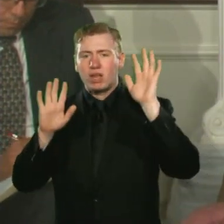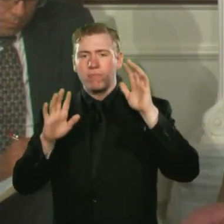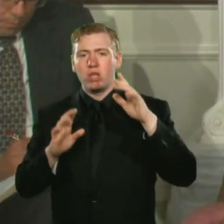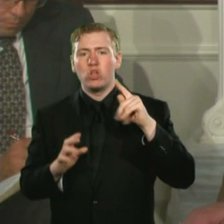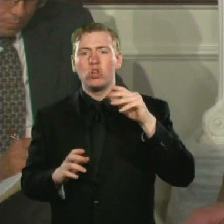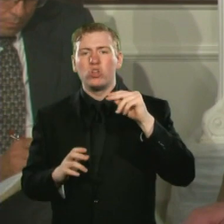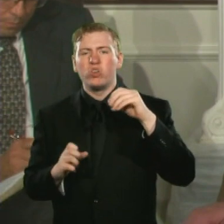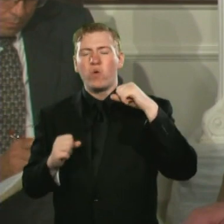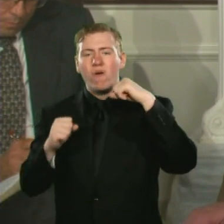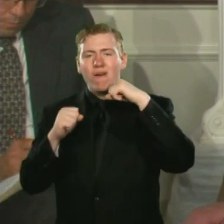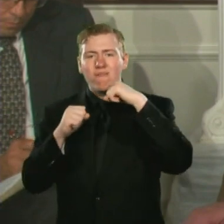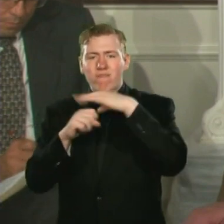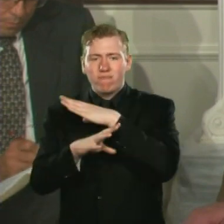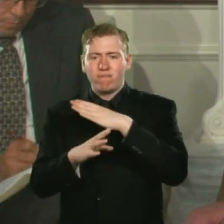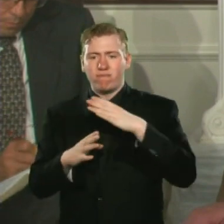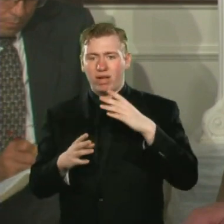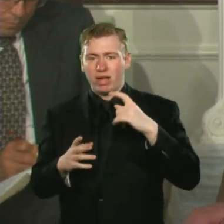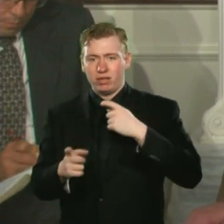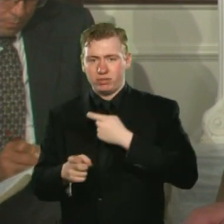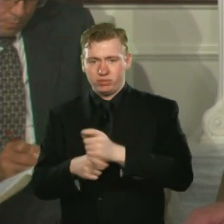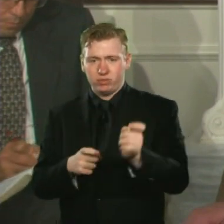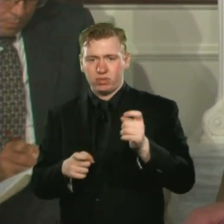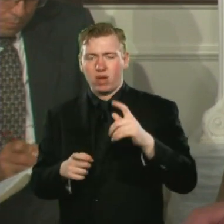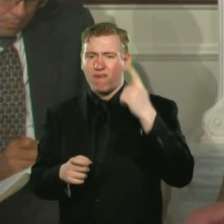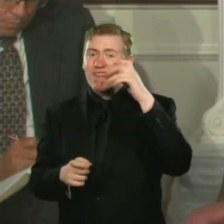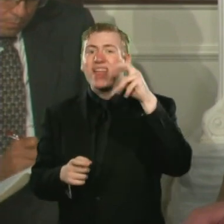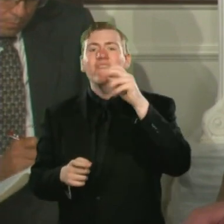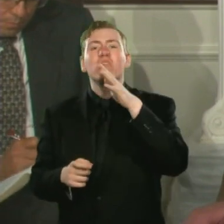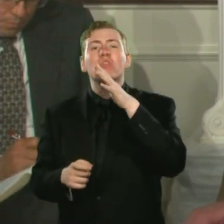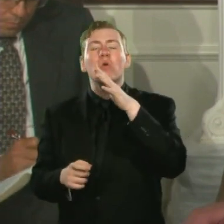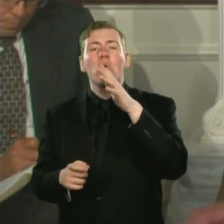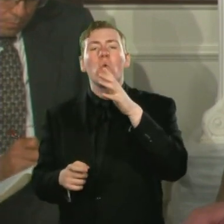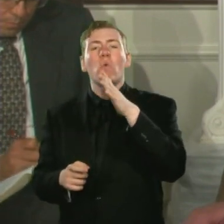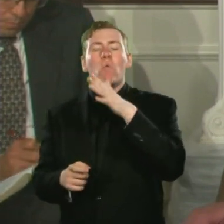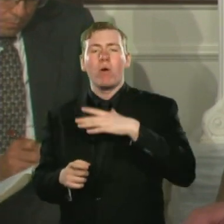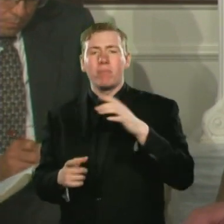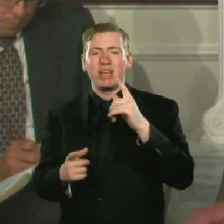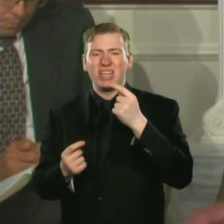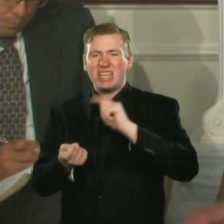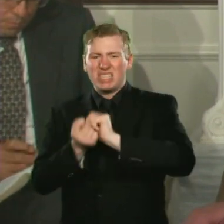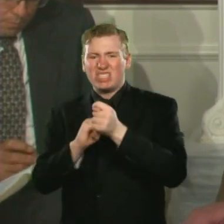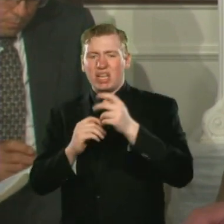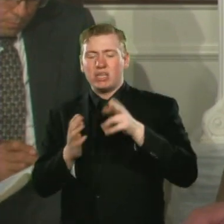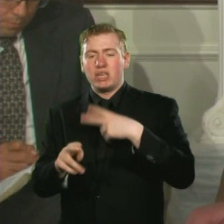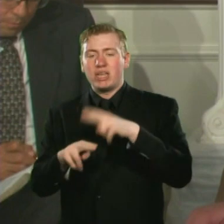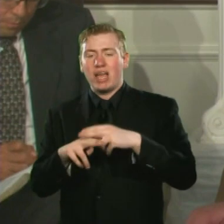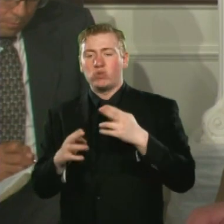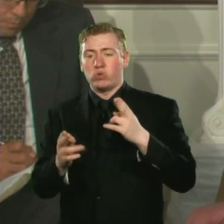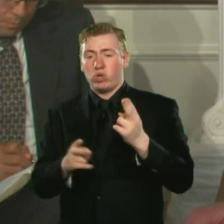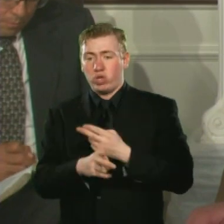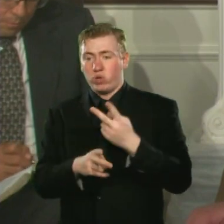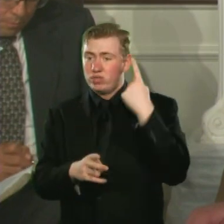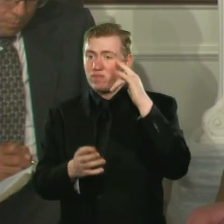vile affections. For even their women did change the natural use of that which is against